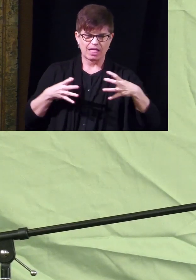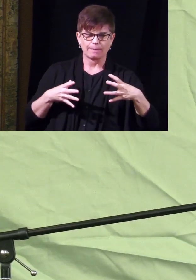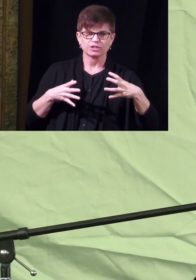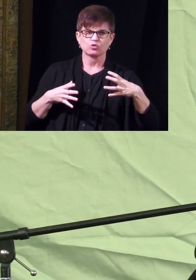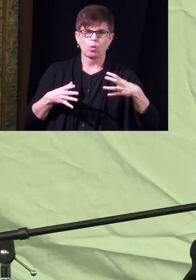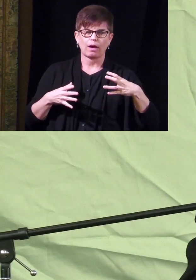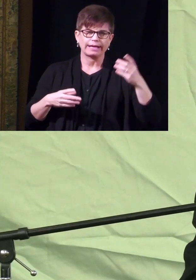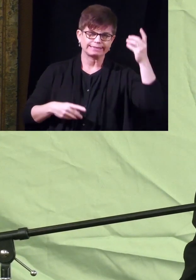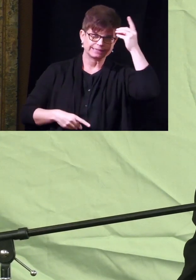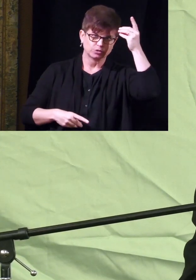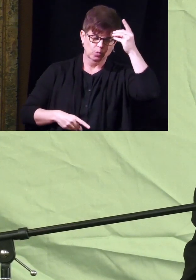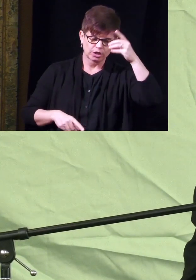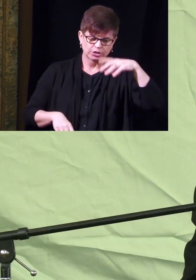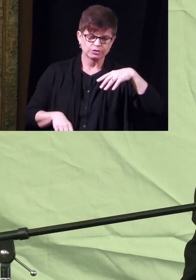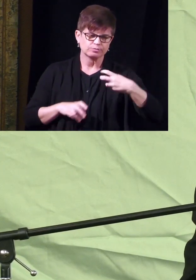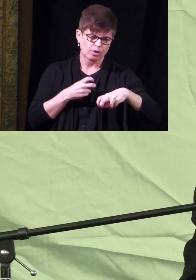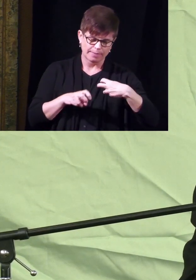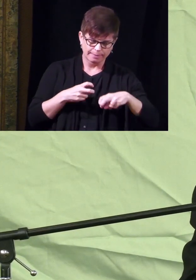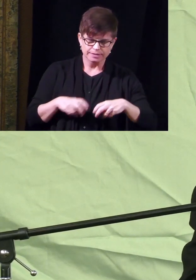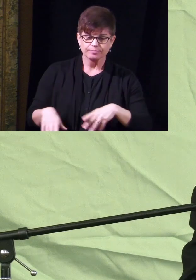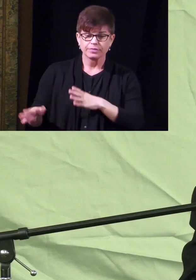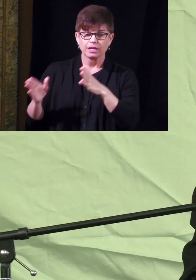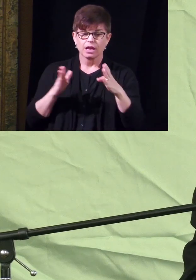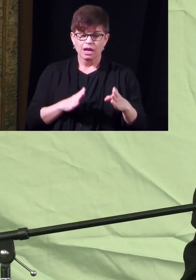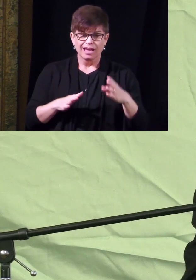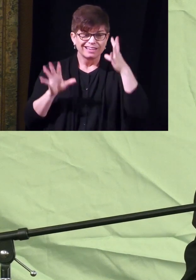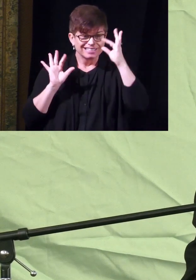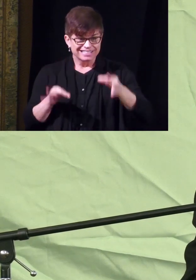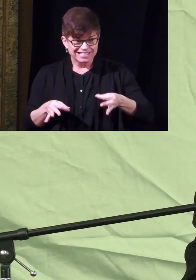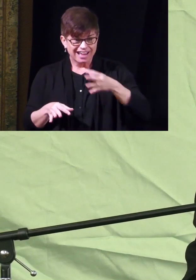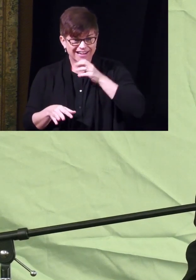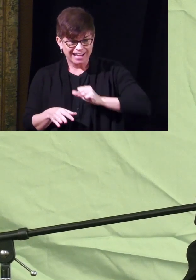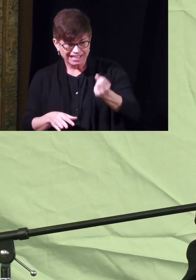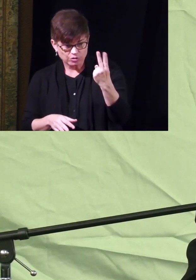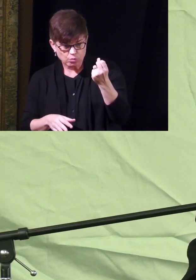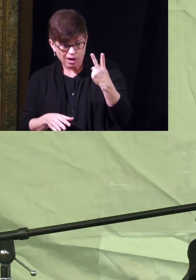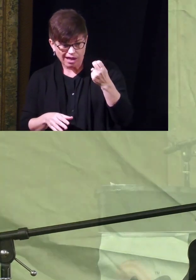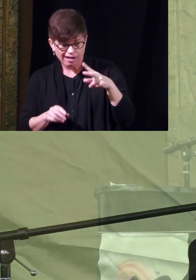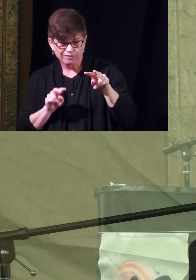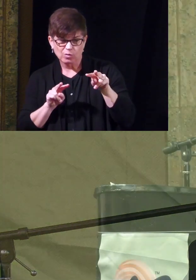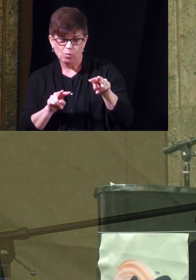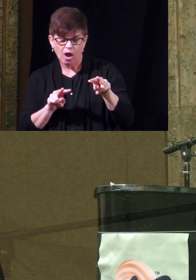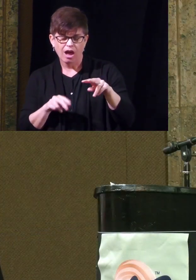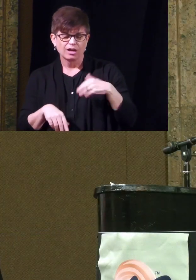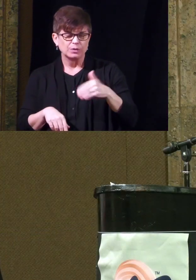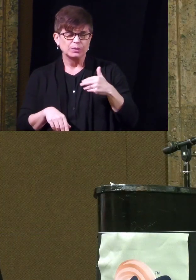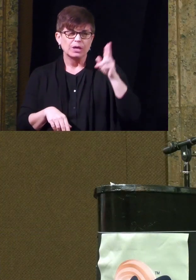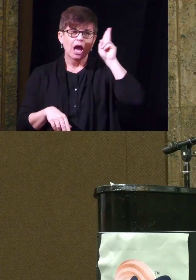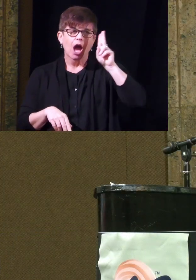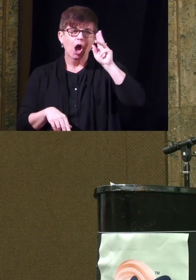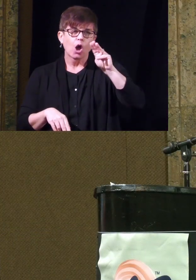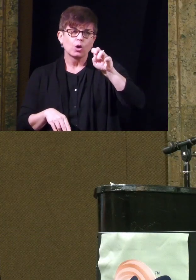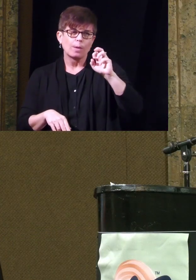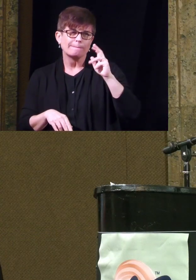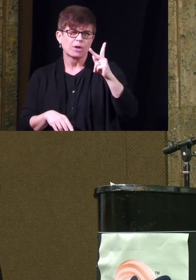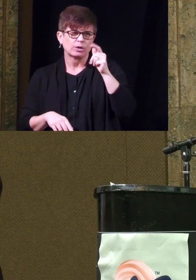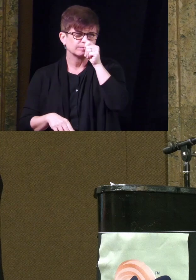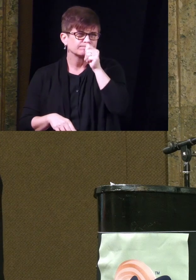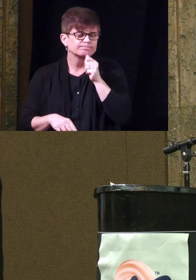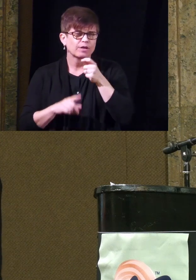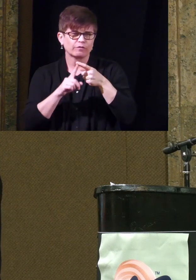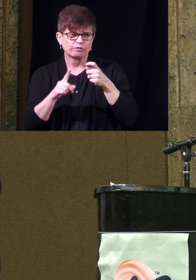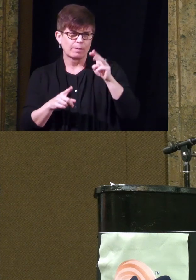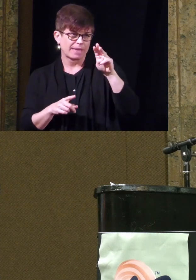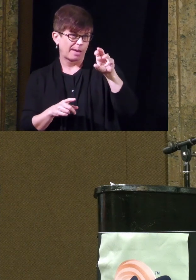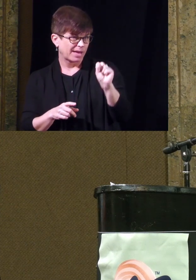disorders. He decided to become an MS doctor at the age of 12 as he watched his uncle Mark suffer from the disease in an era before treatment